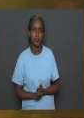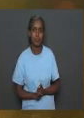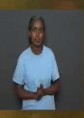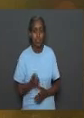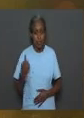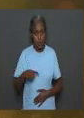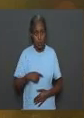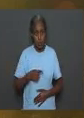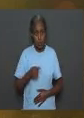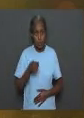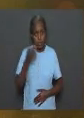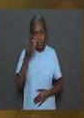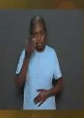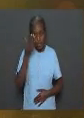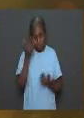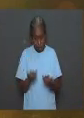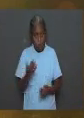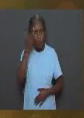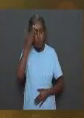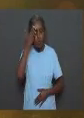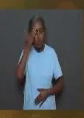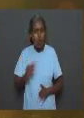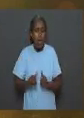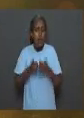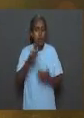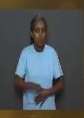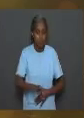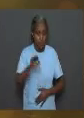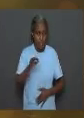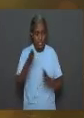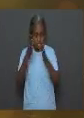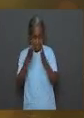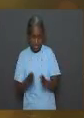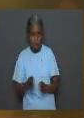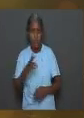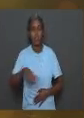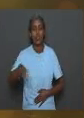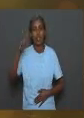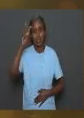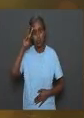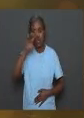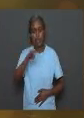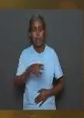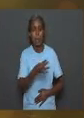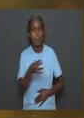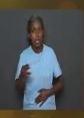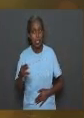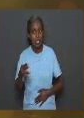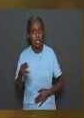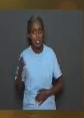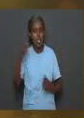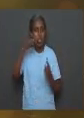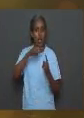We now know how to find the determinants of square matrices up